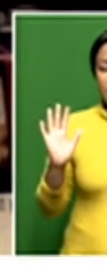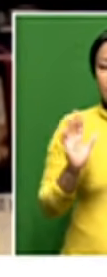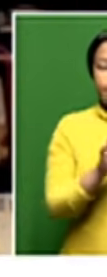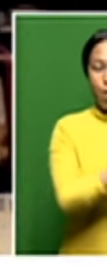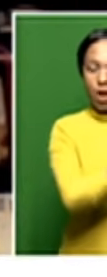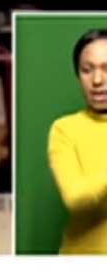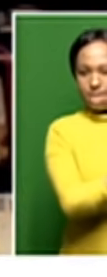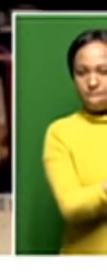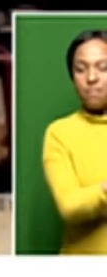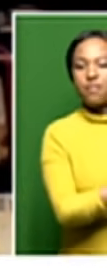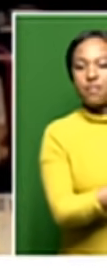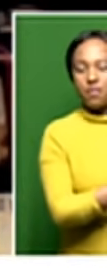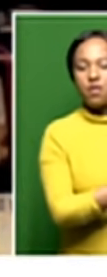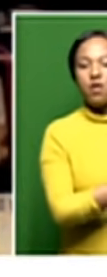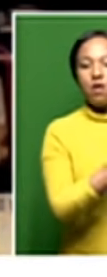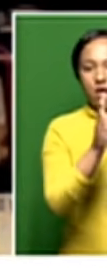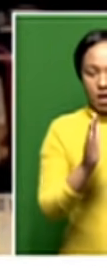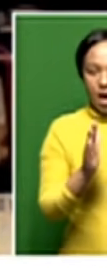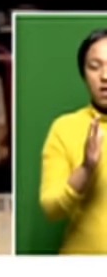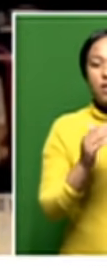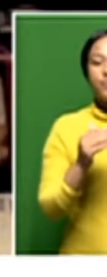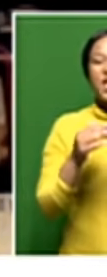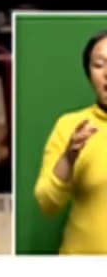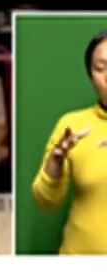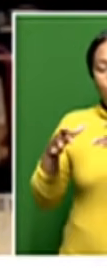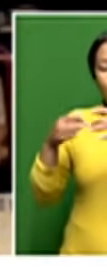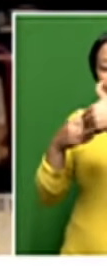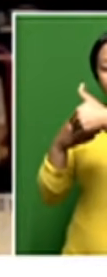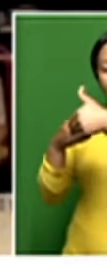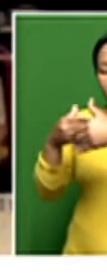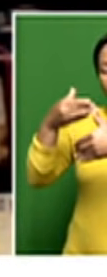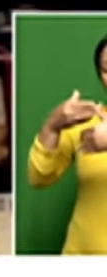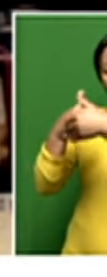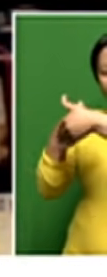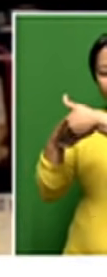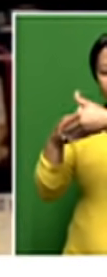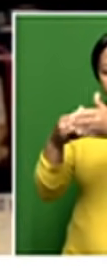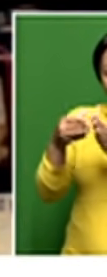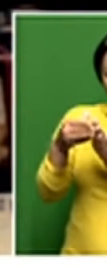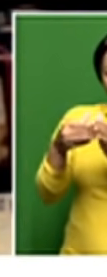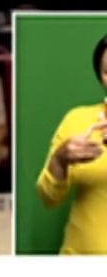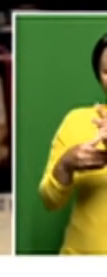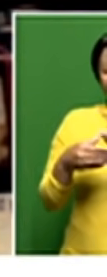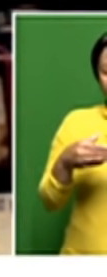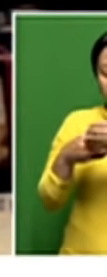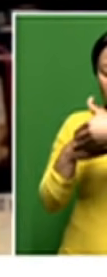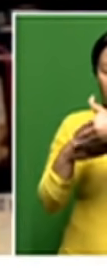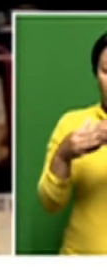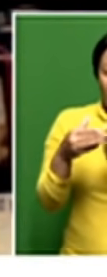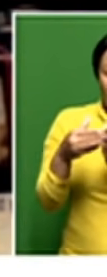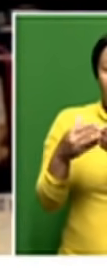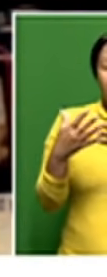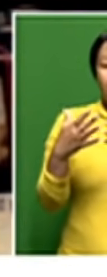quarantine period, they then get put through the labeling line. And it's at that labeling line that the